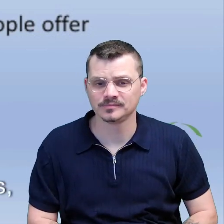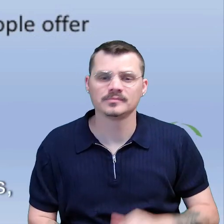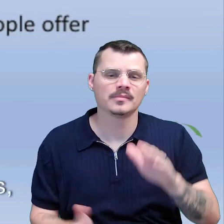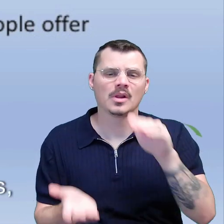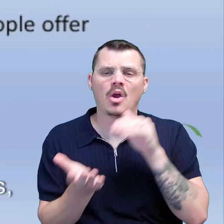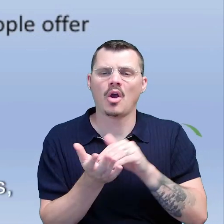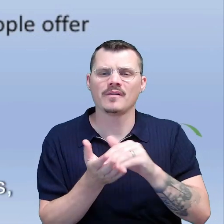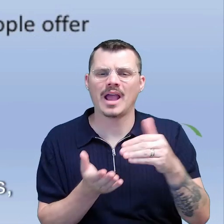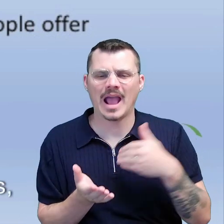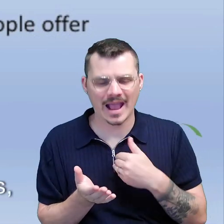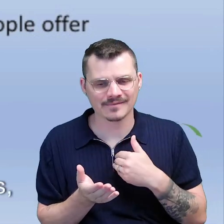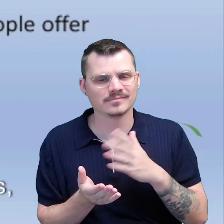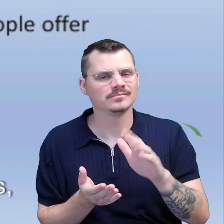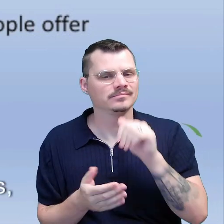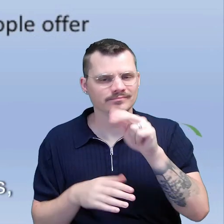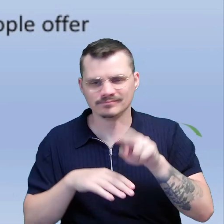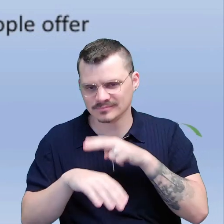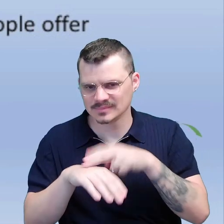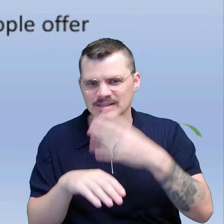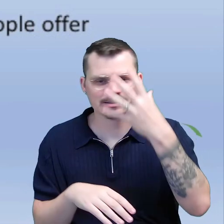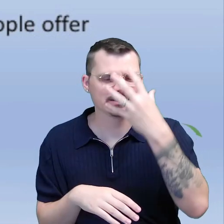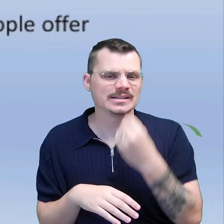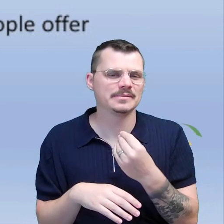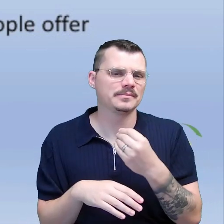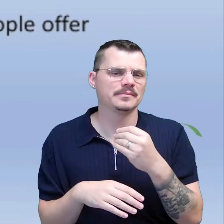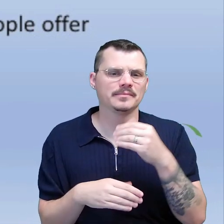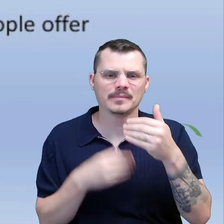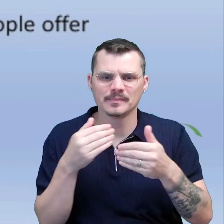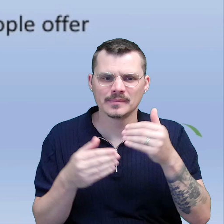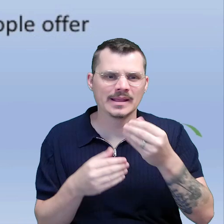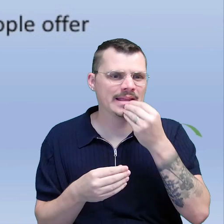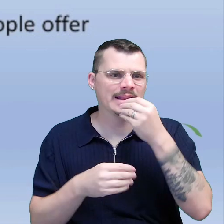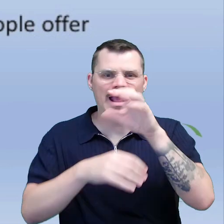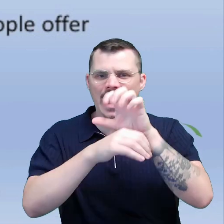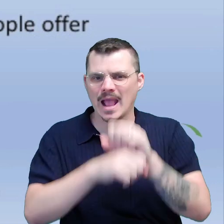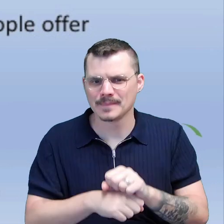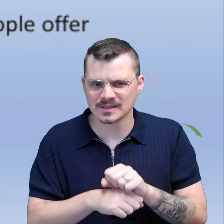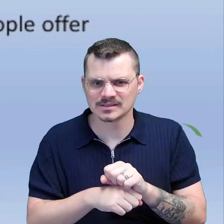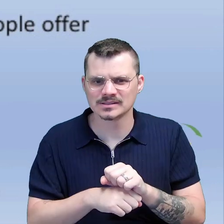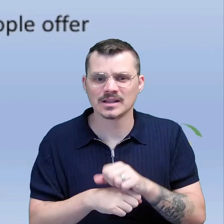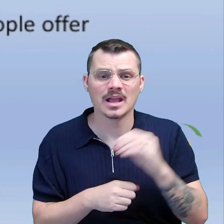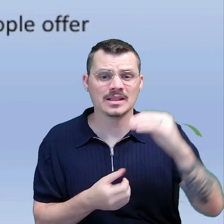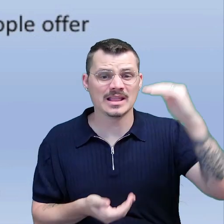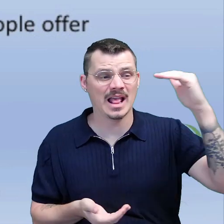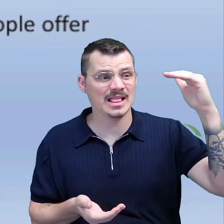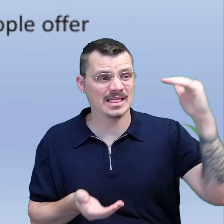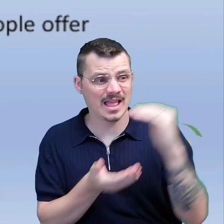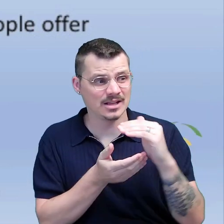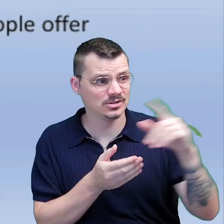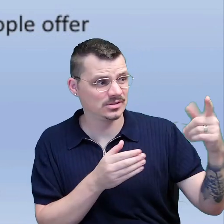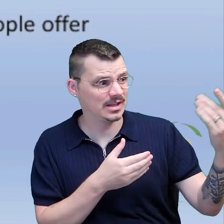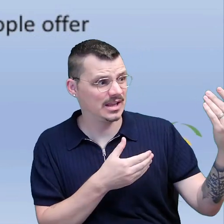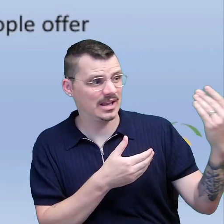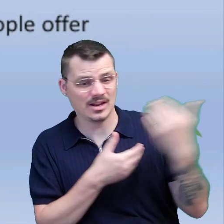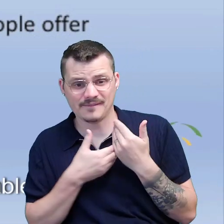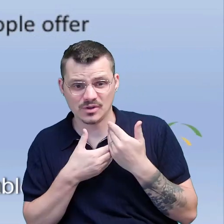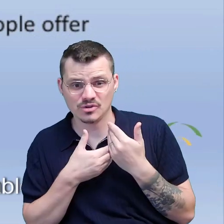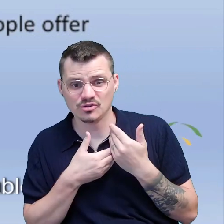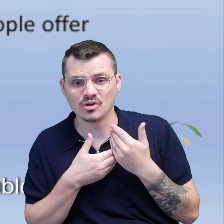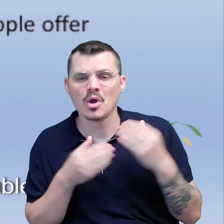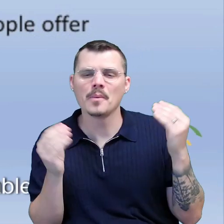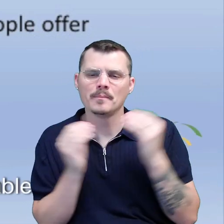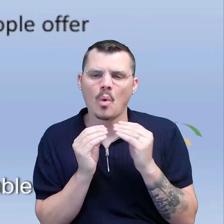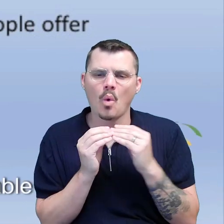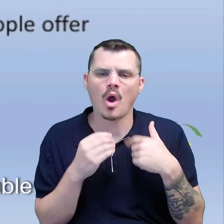Often have really unusual sleep patterns, eating habits, and so on. And the less people interfere with that, the